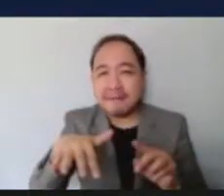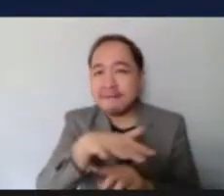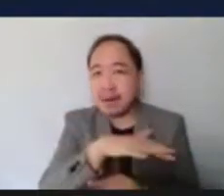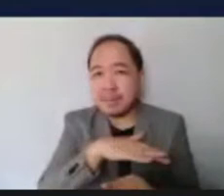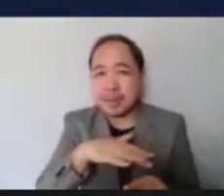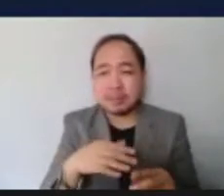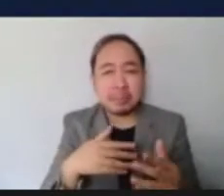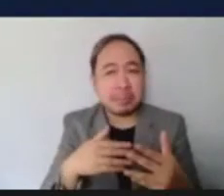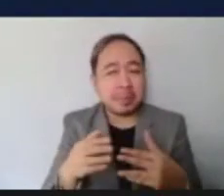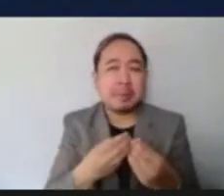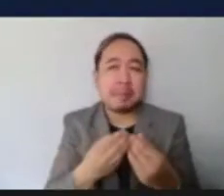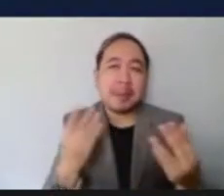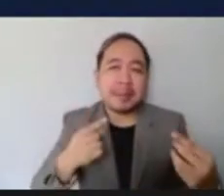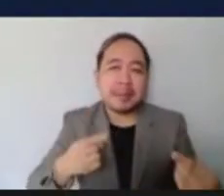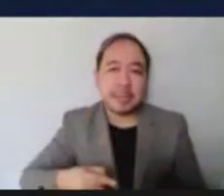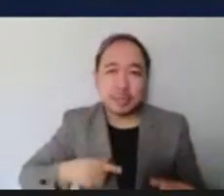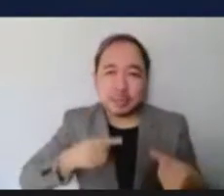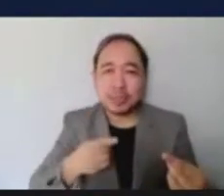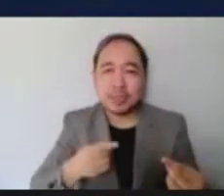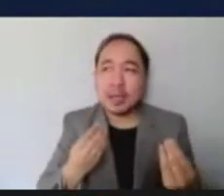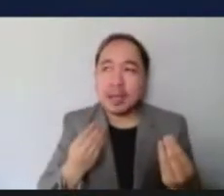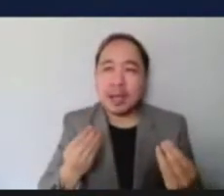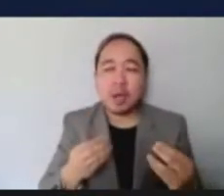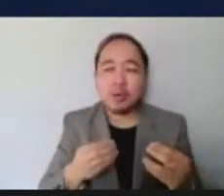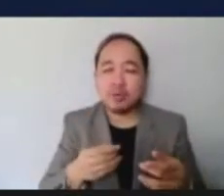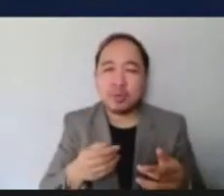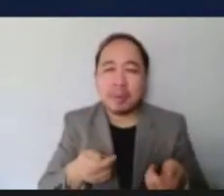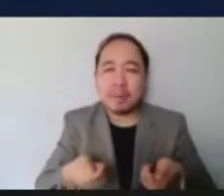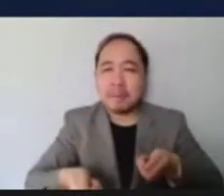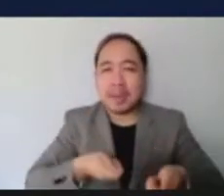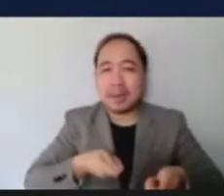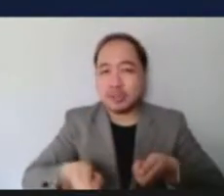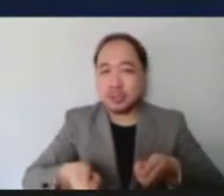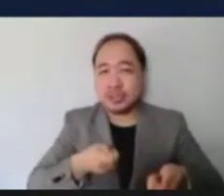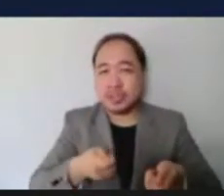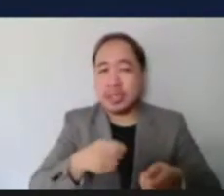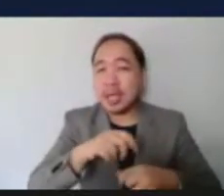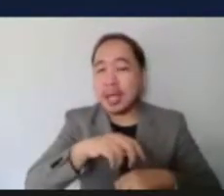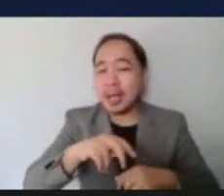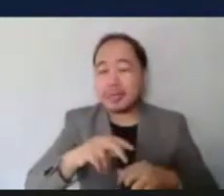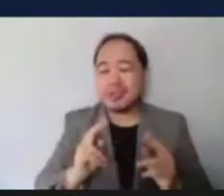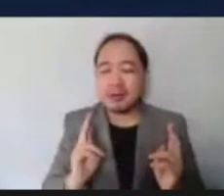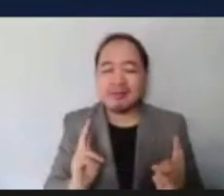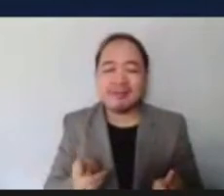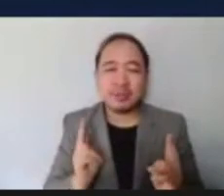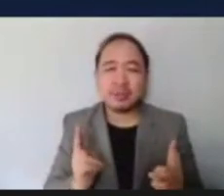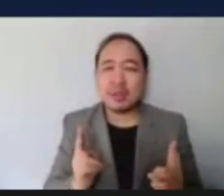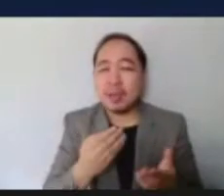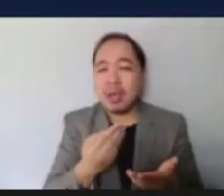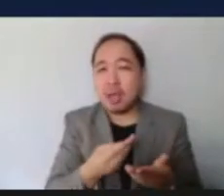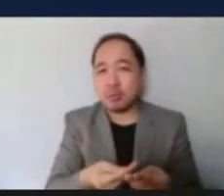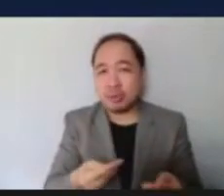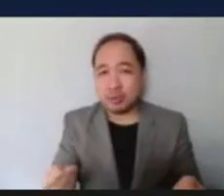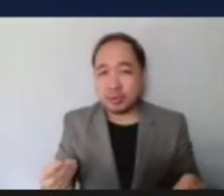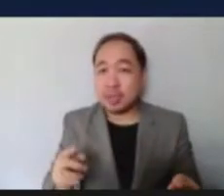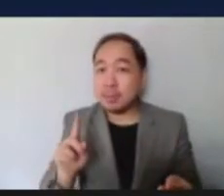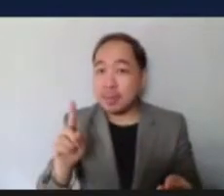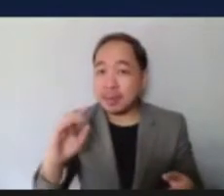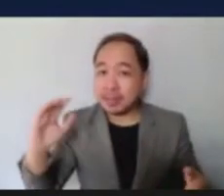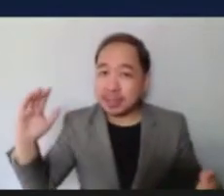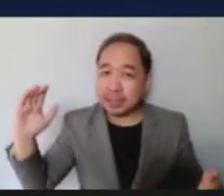of balancing natural resources management and meeting development needs while minimizing